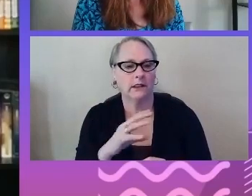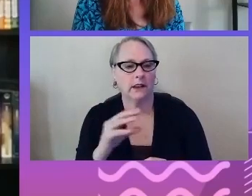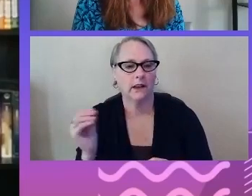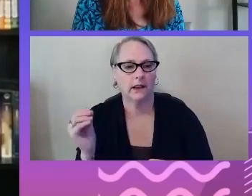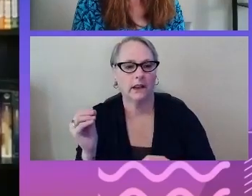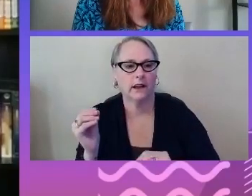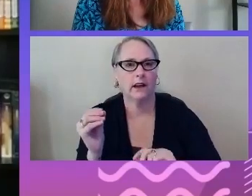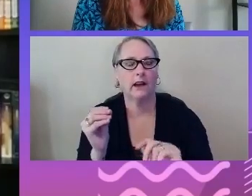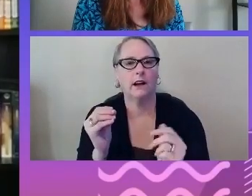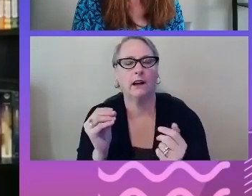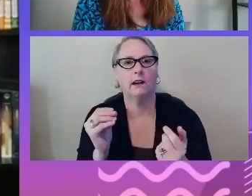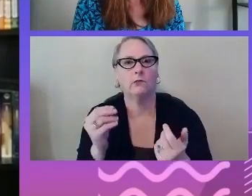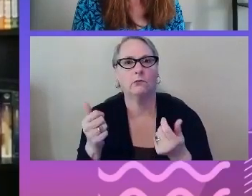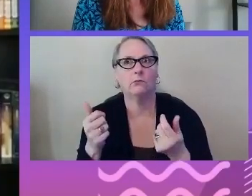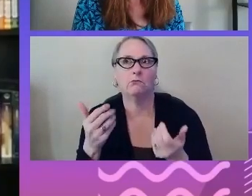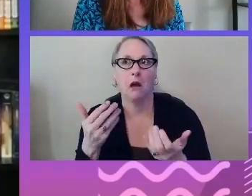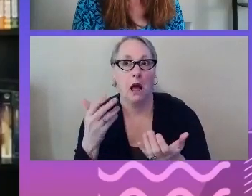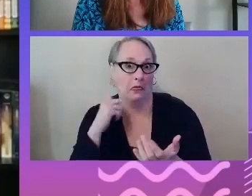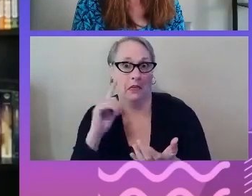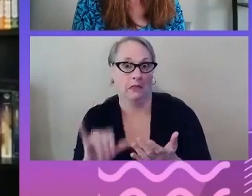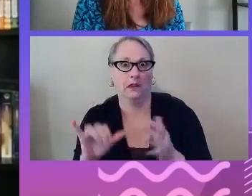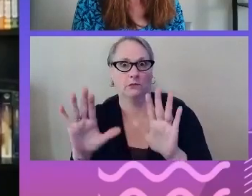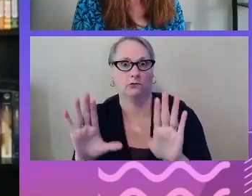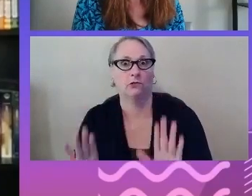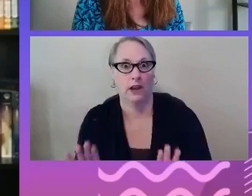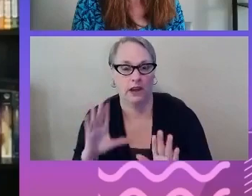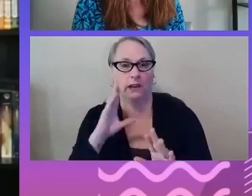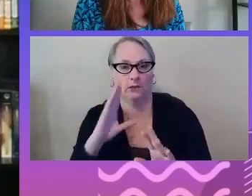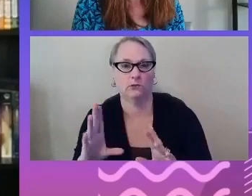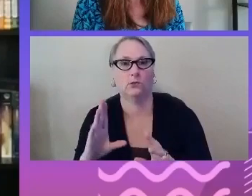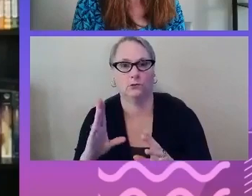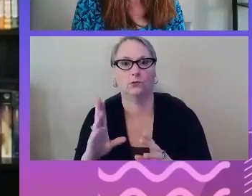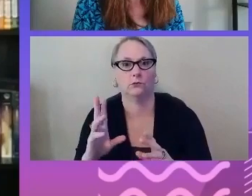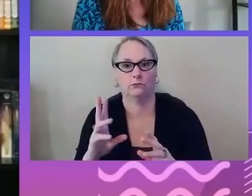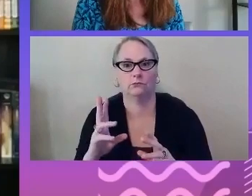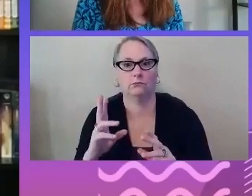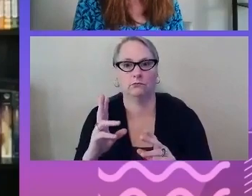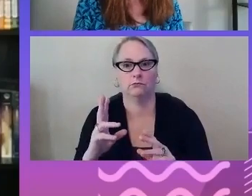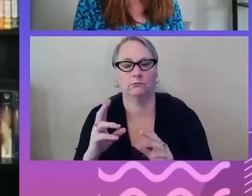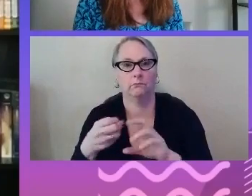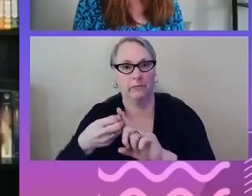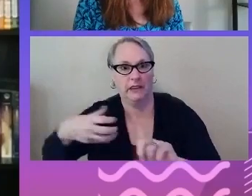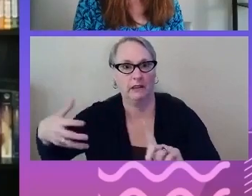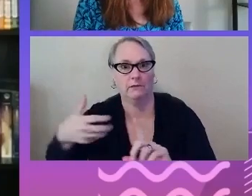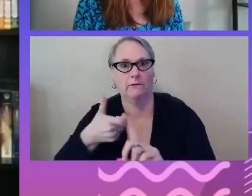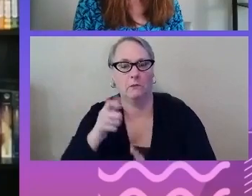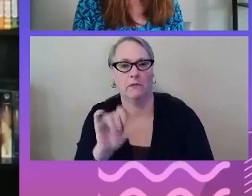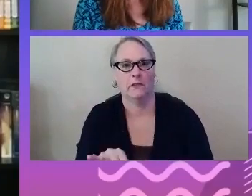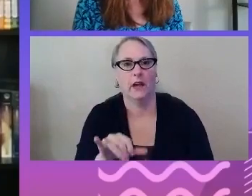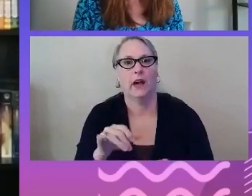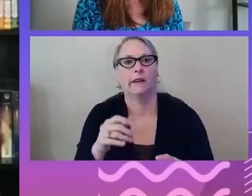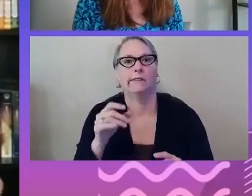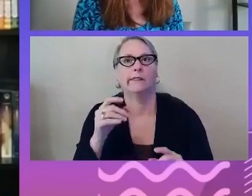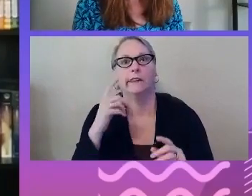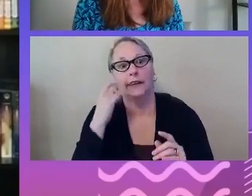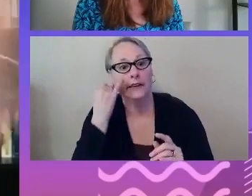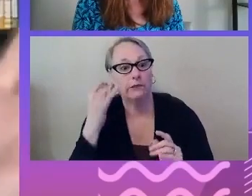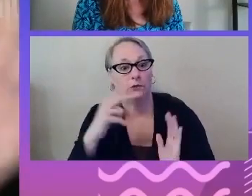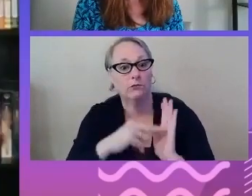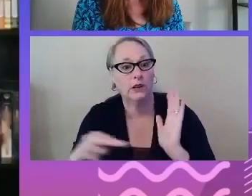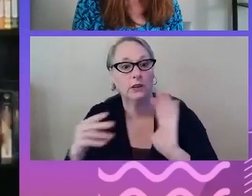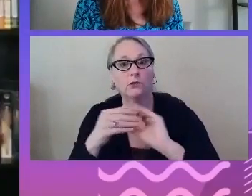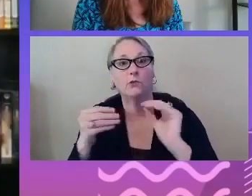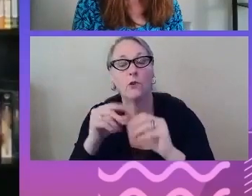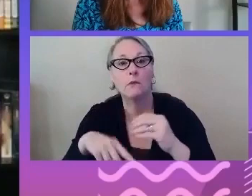there. You could also do things like building a house. When you read like the story of the pigs and the